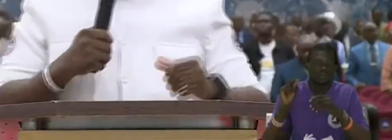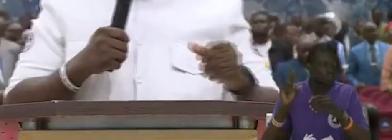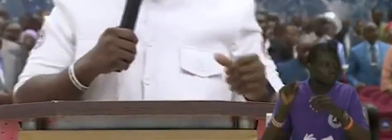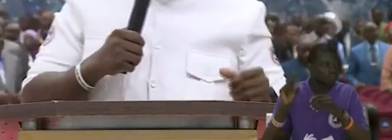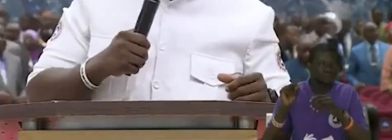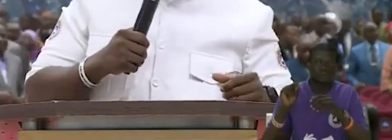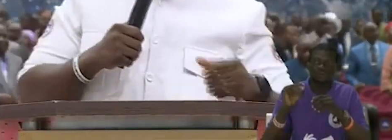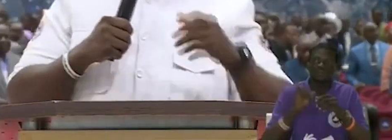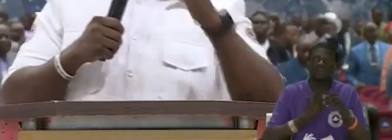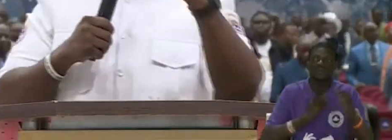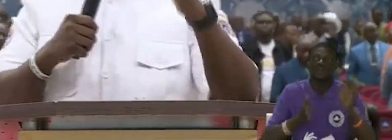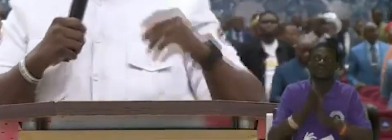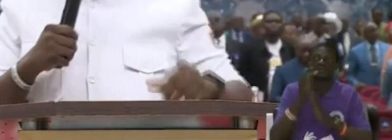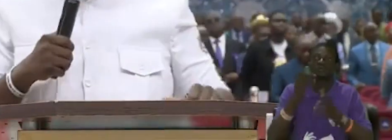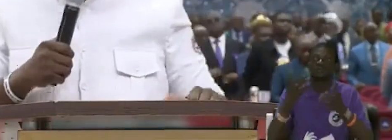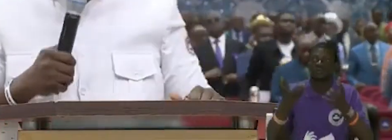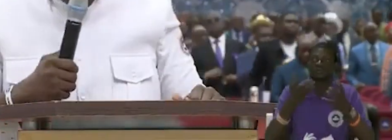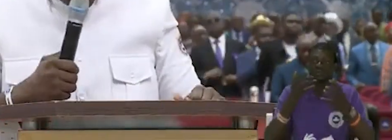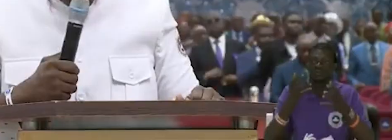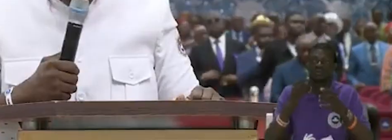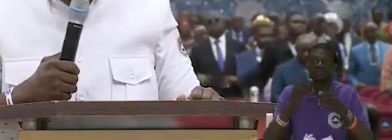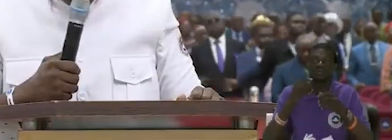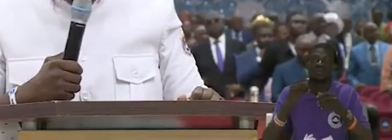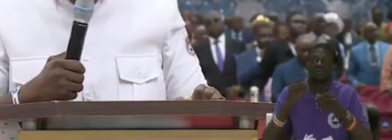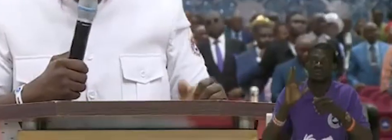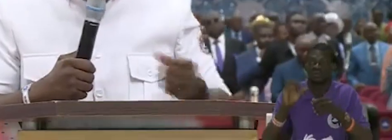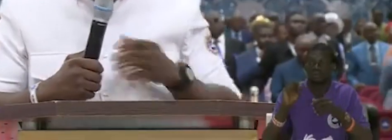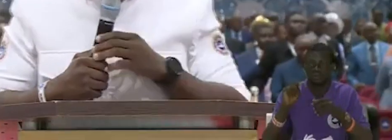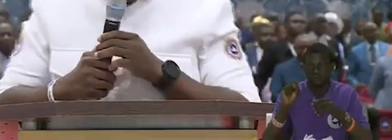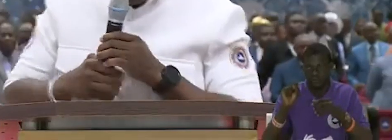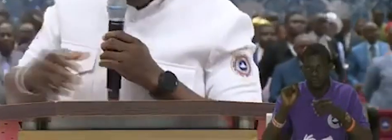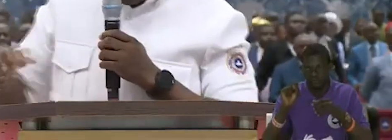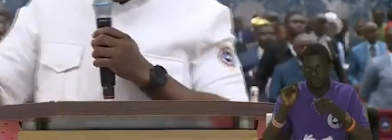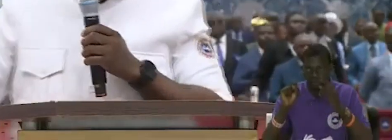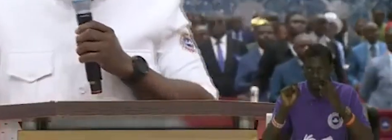If I ask you, do you want the farms?